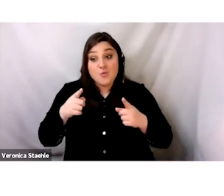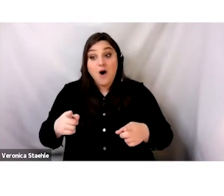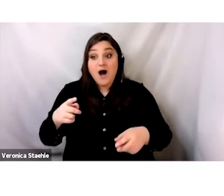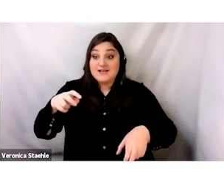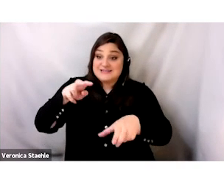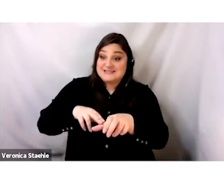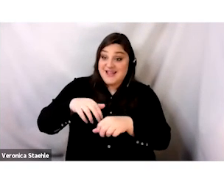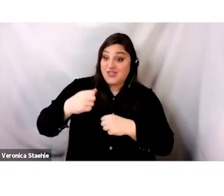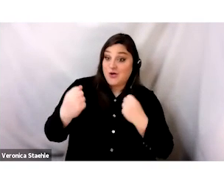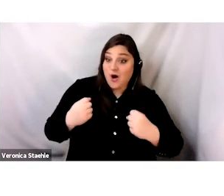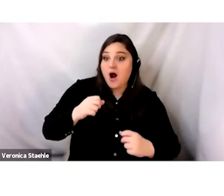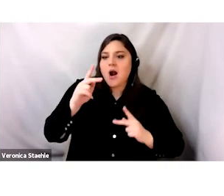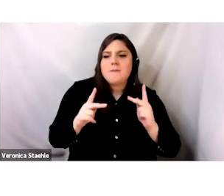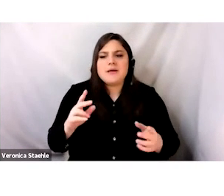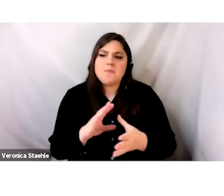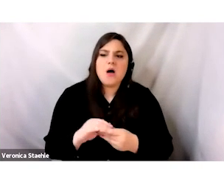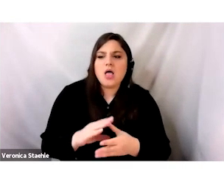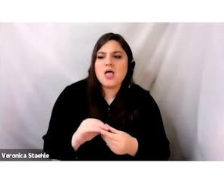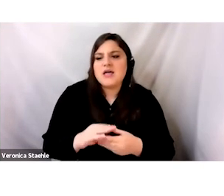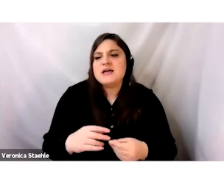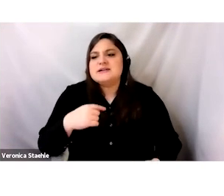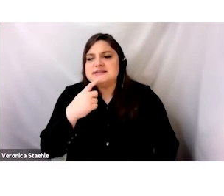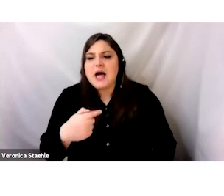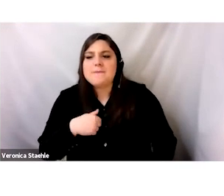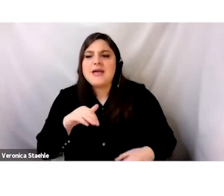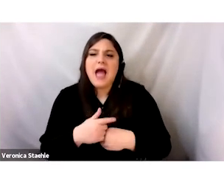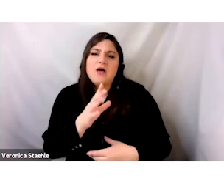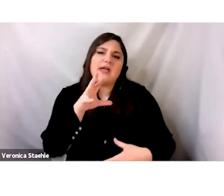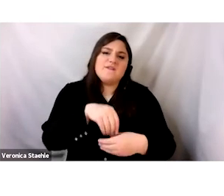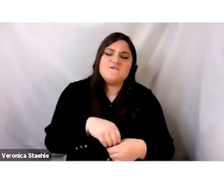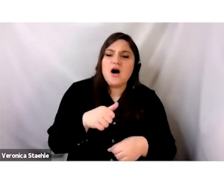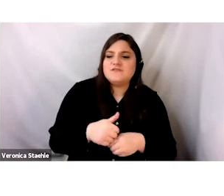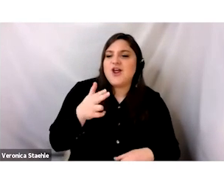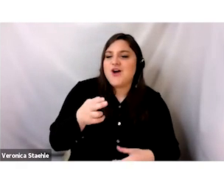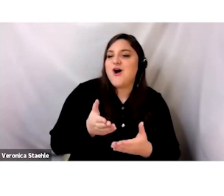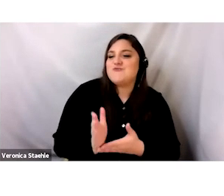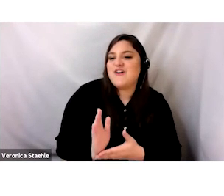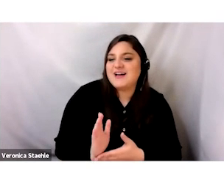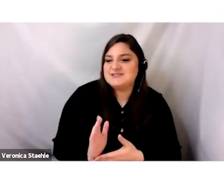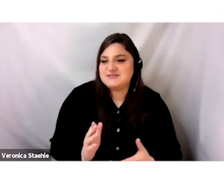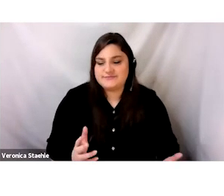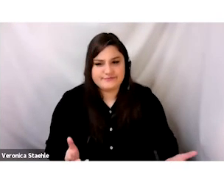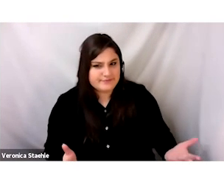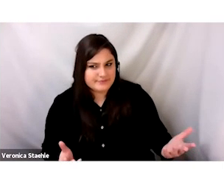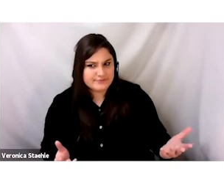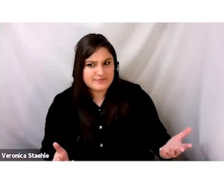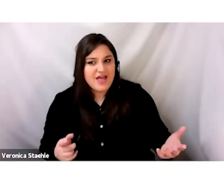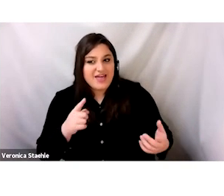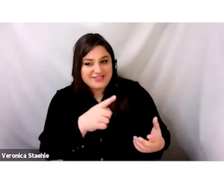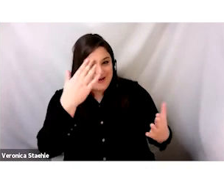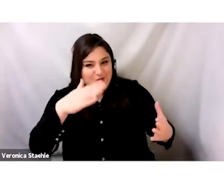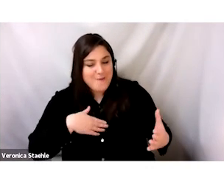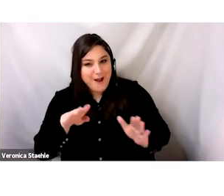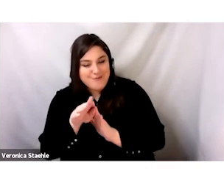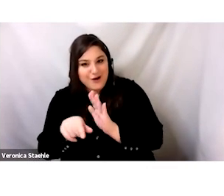to very much tell me how much they were proponents of gun rights before they even knew my background. And so I wasn't angry with them. We had